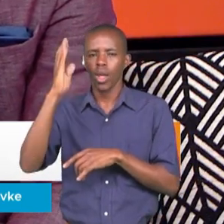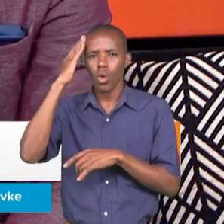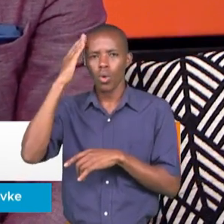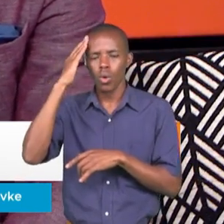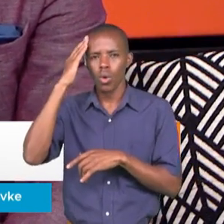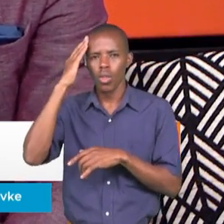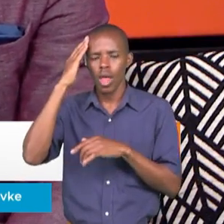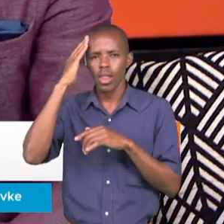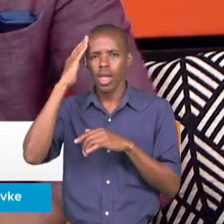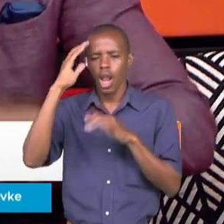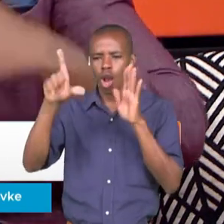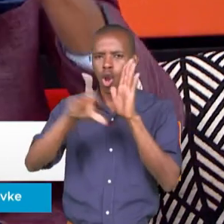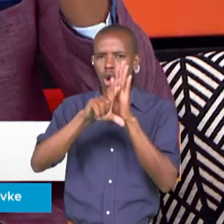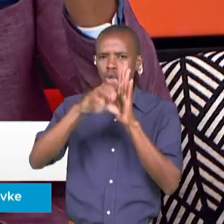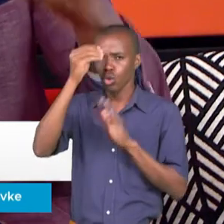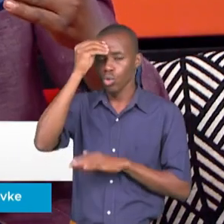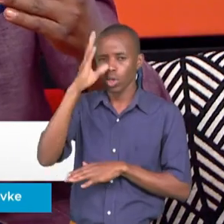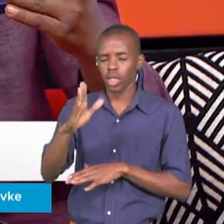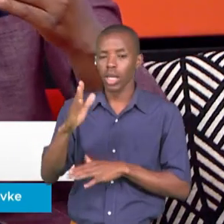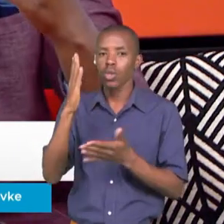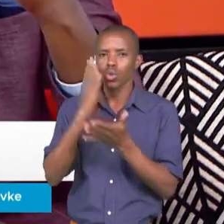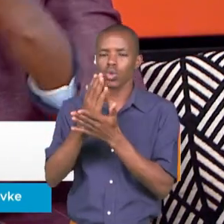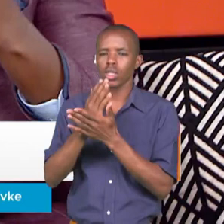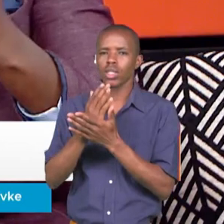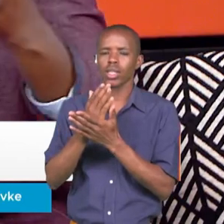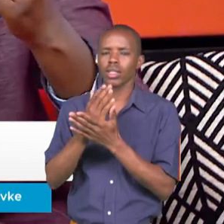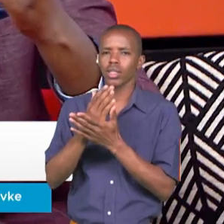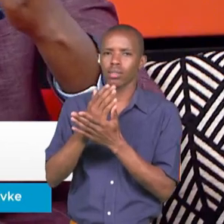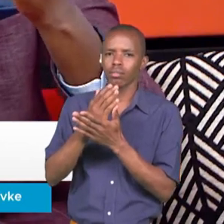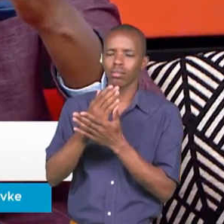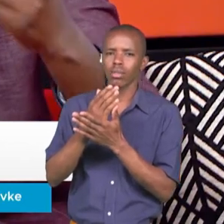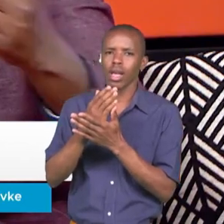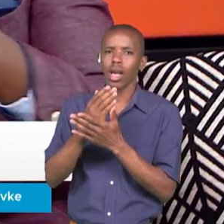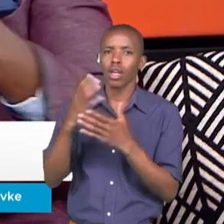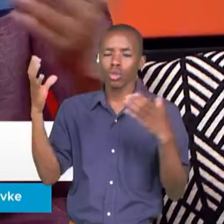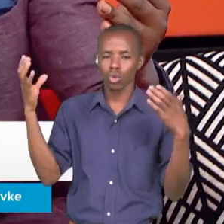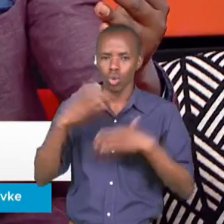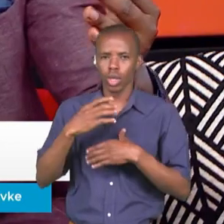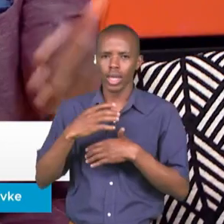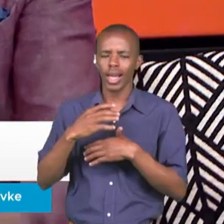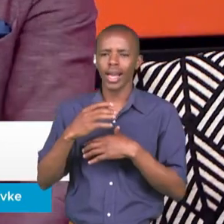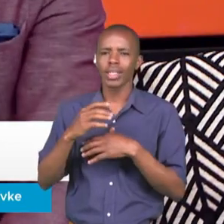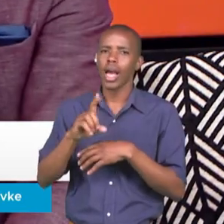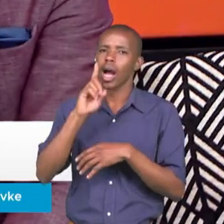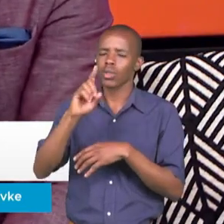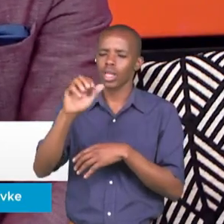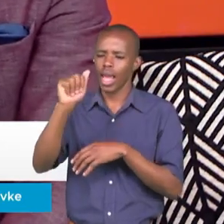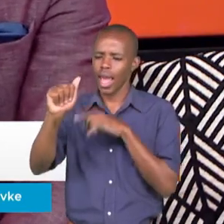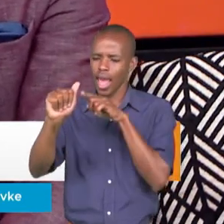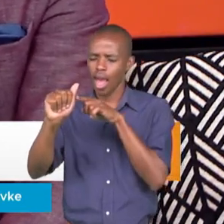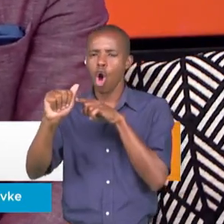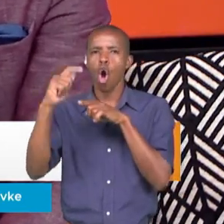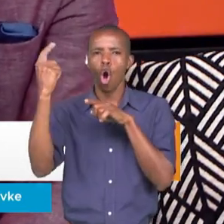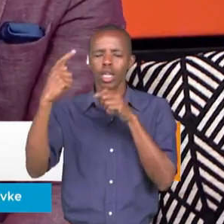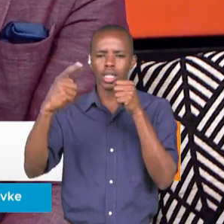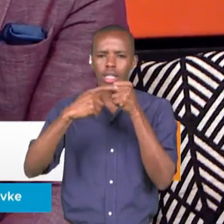the law students, it's so surprising that only out of the around 300 A's in this country, only 6